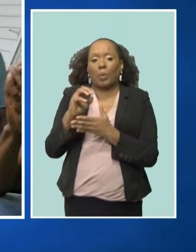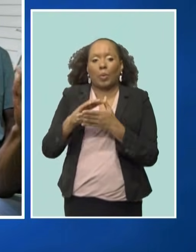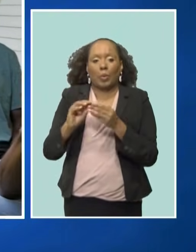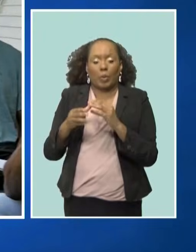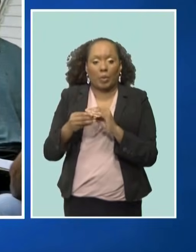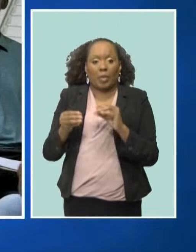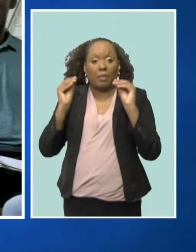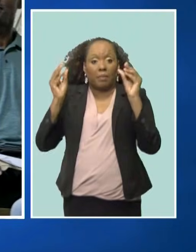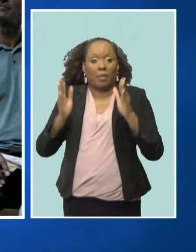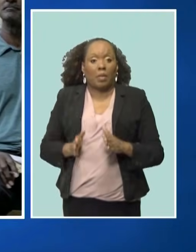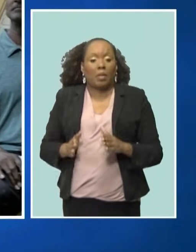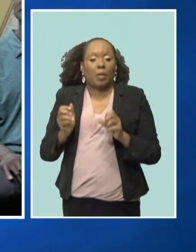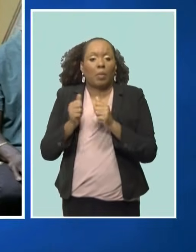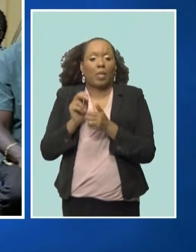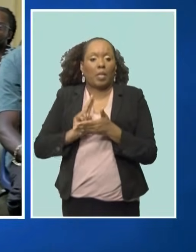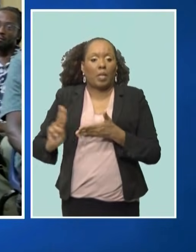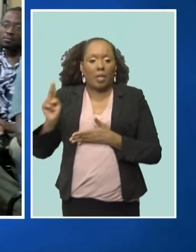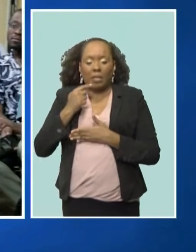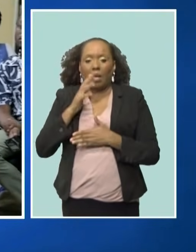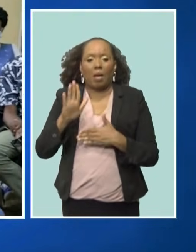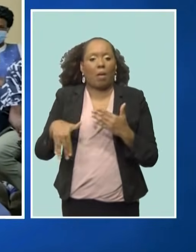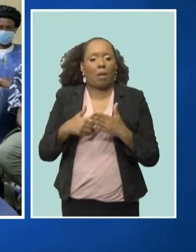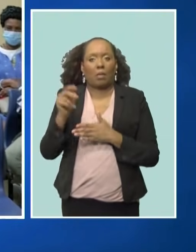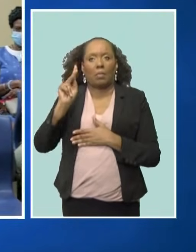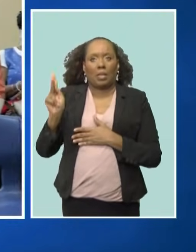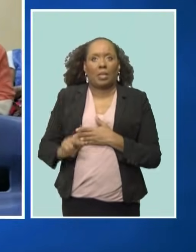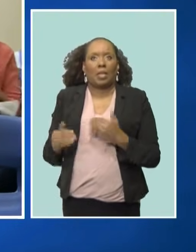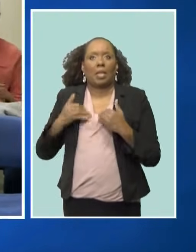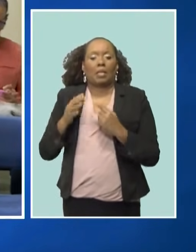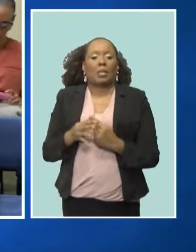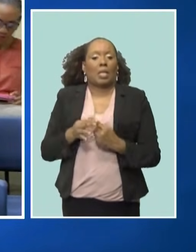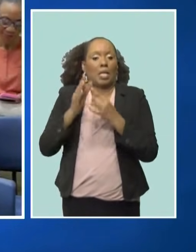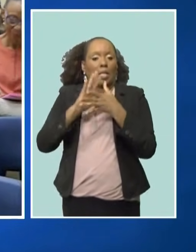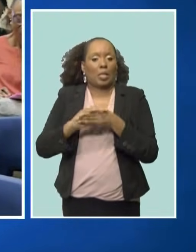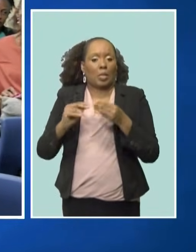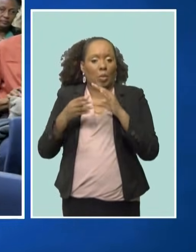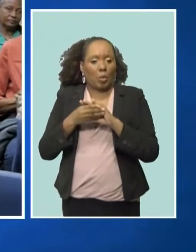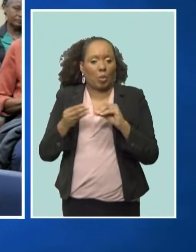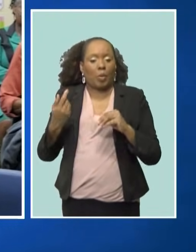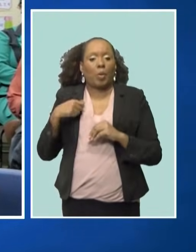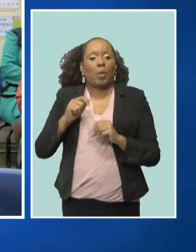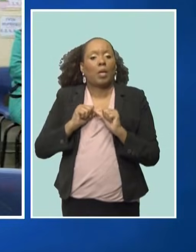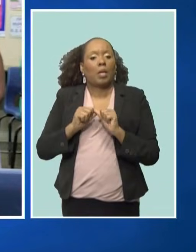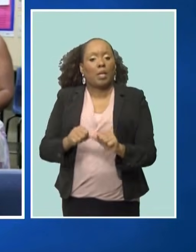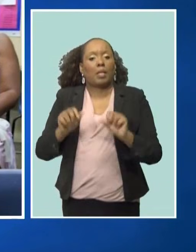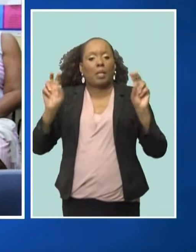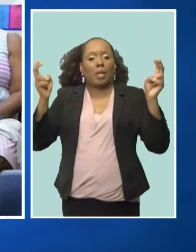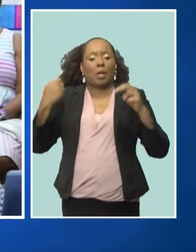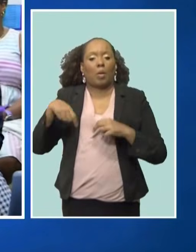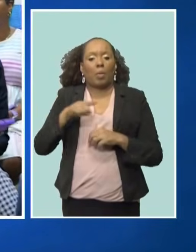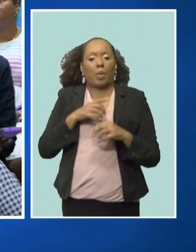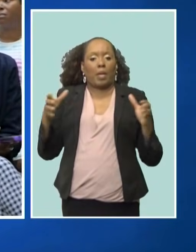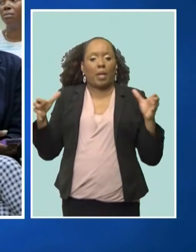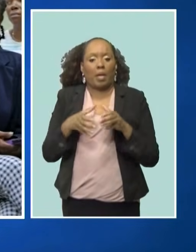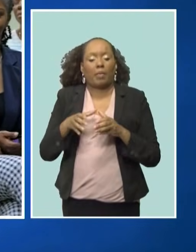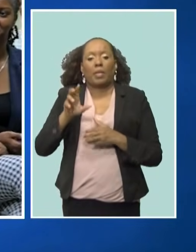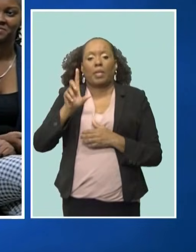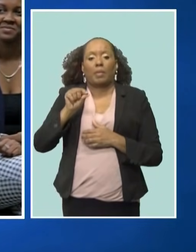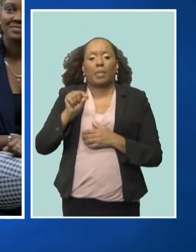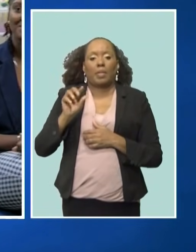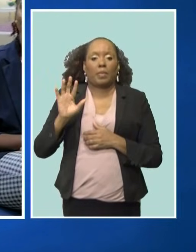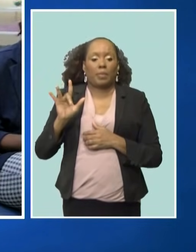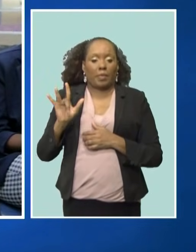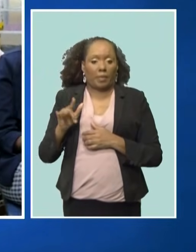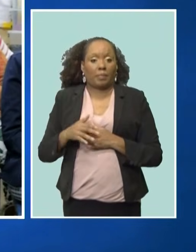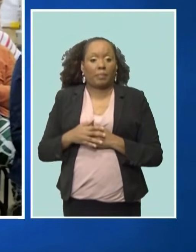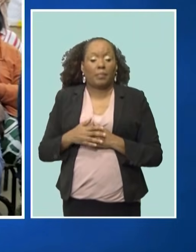Carter. He says each parish has a unique story to tell as the island continues the We Gather in 2025 journey.